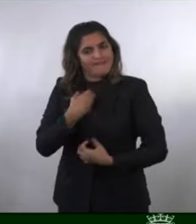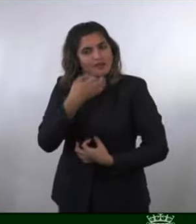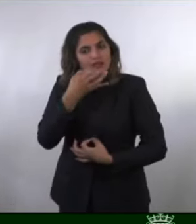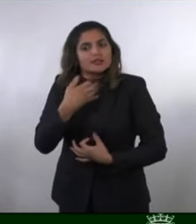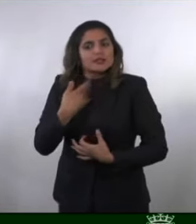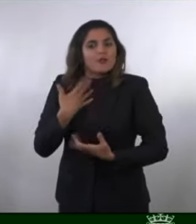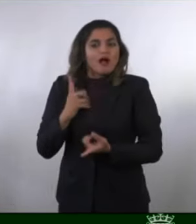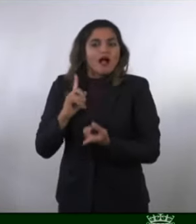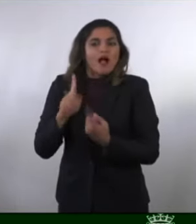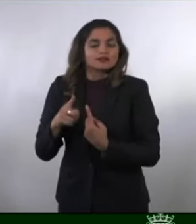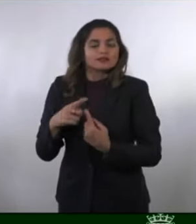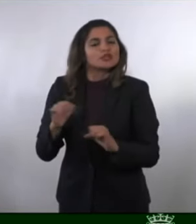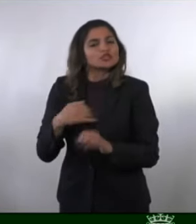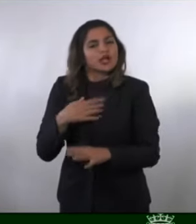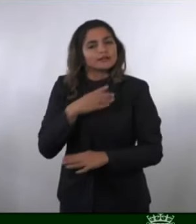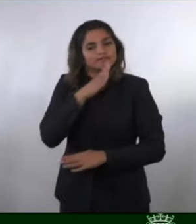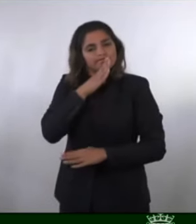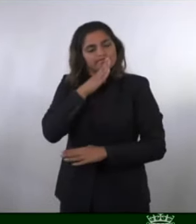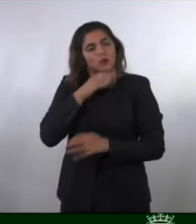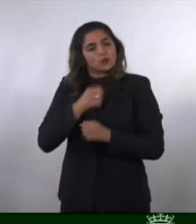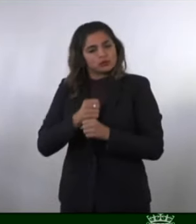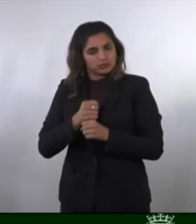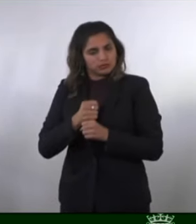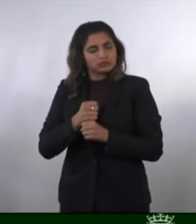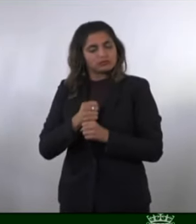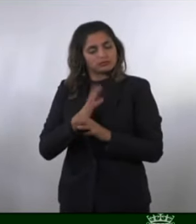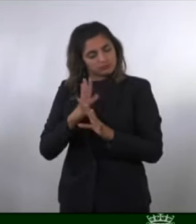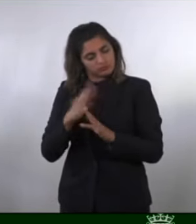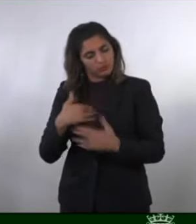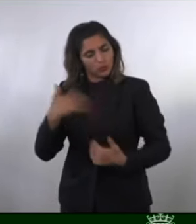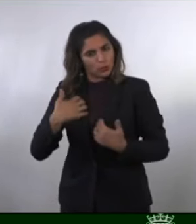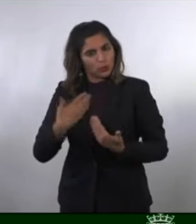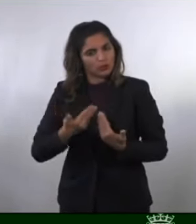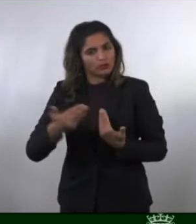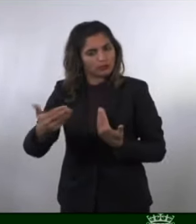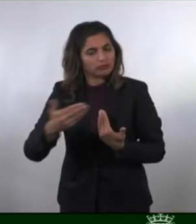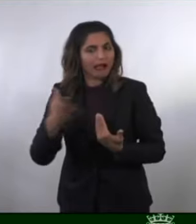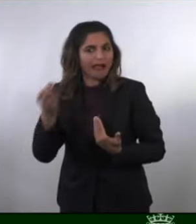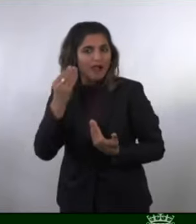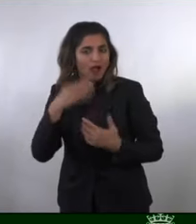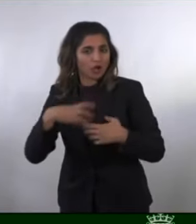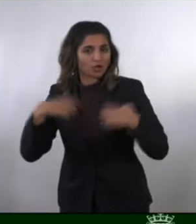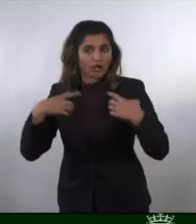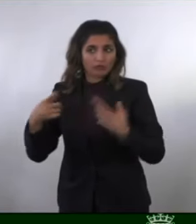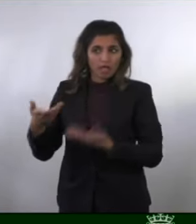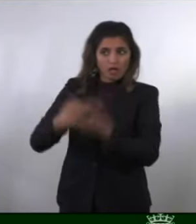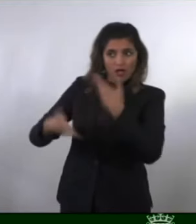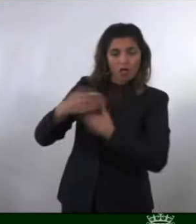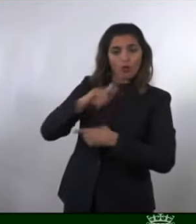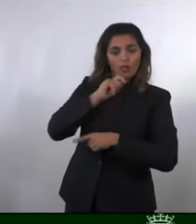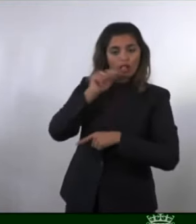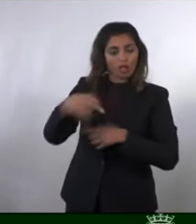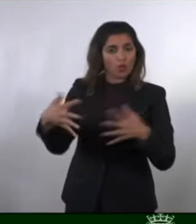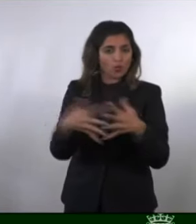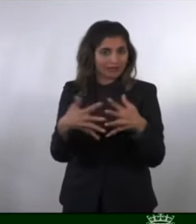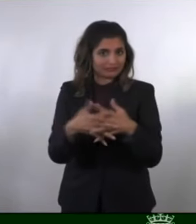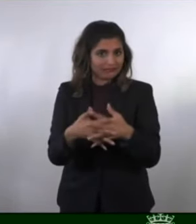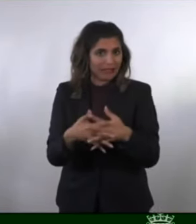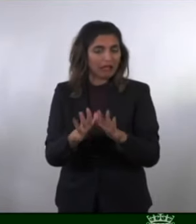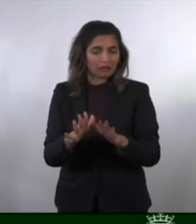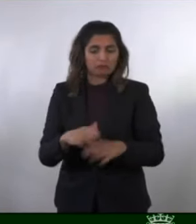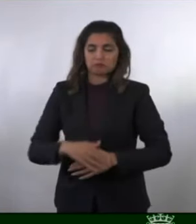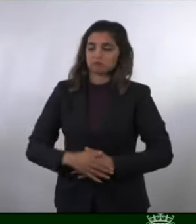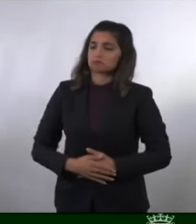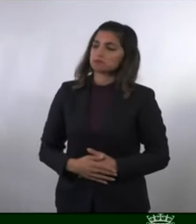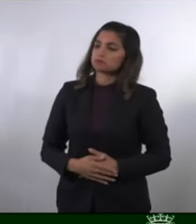I look forward, with him no doubt, to hearing what the Chancellor of the Exchequer has to say on Wednesday. Let's head